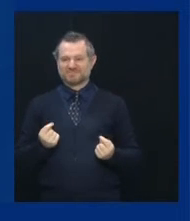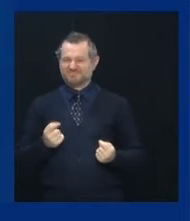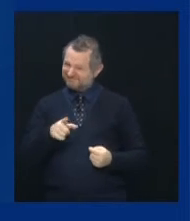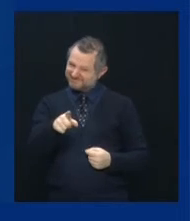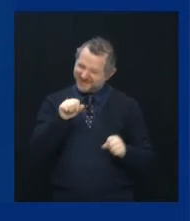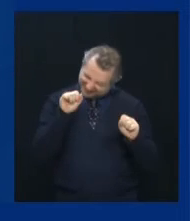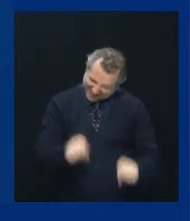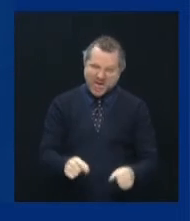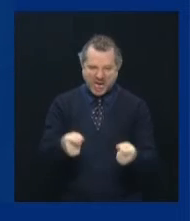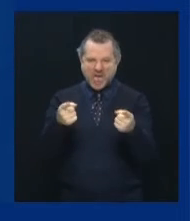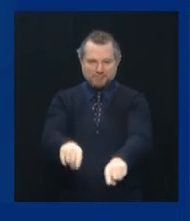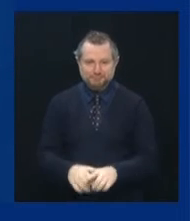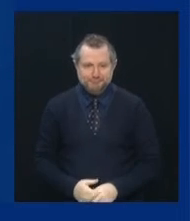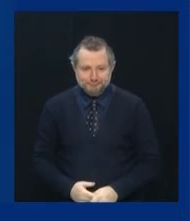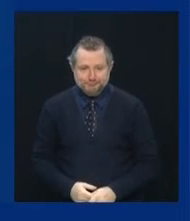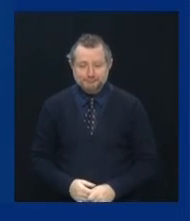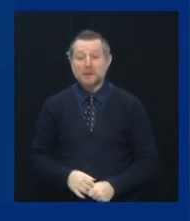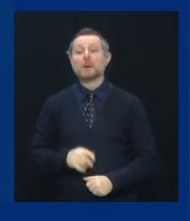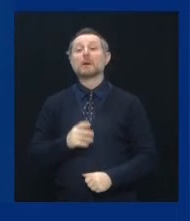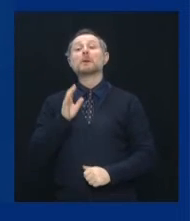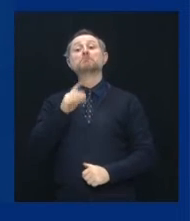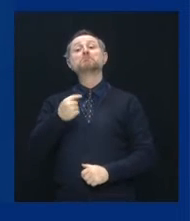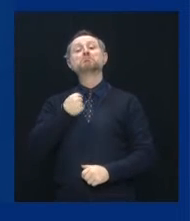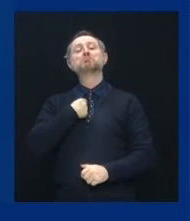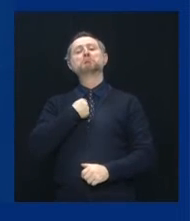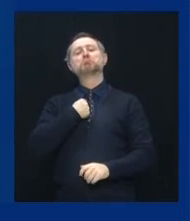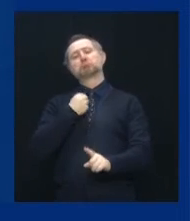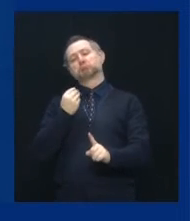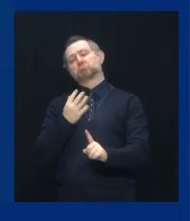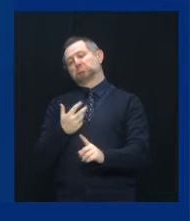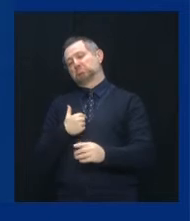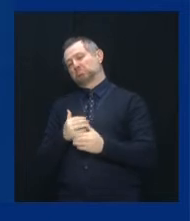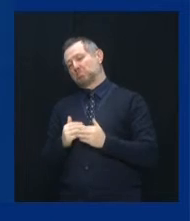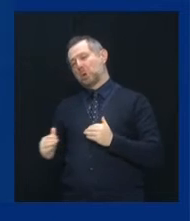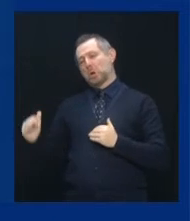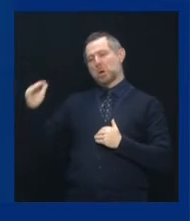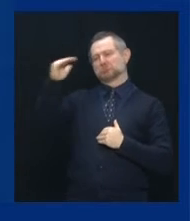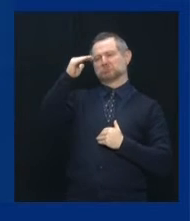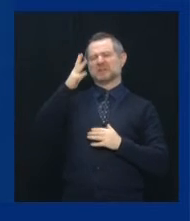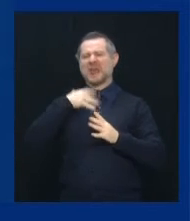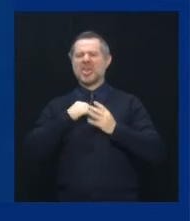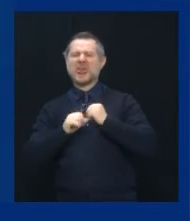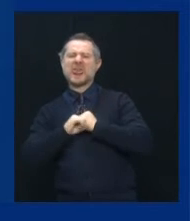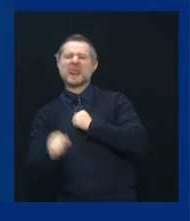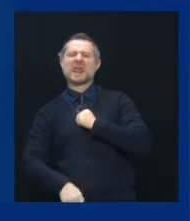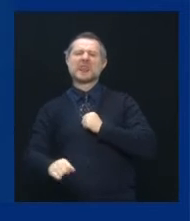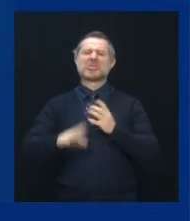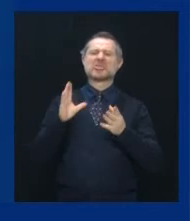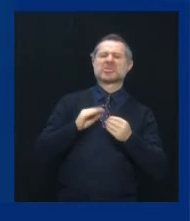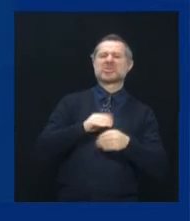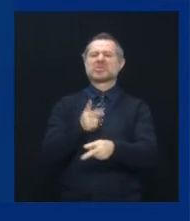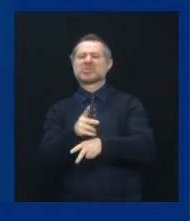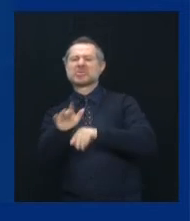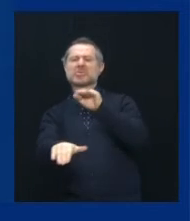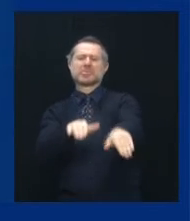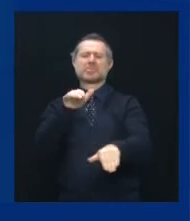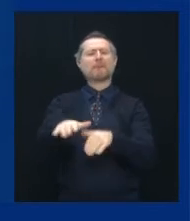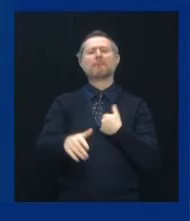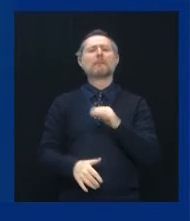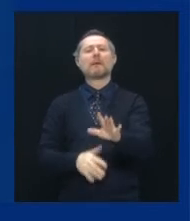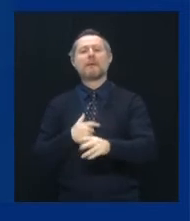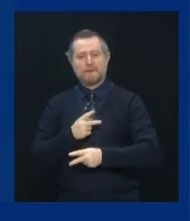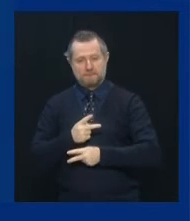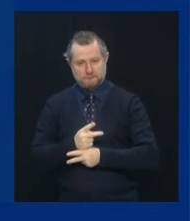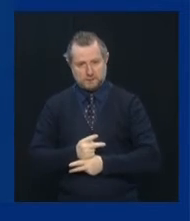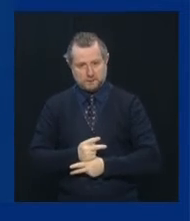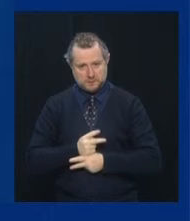not overly cautious or overly dramatic. We're cautious, but we're